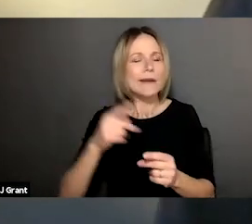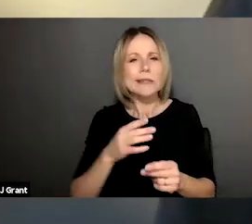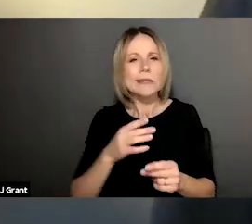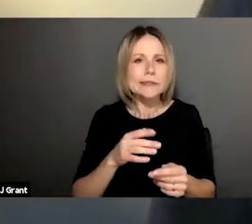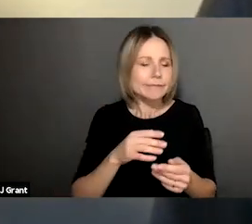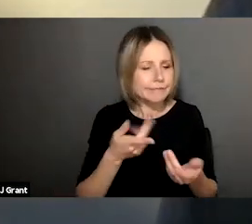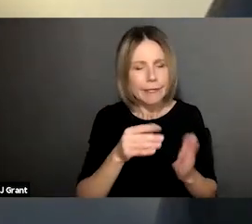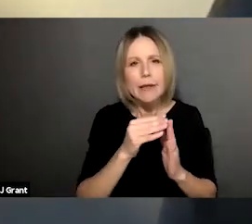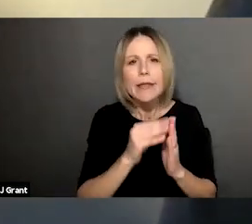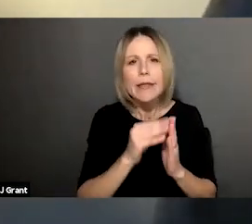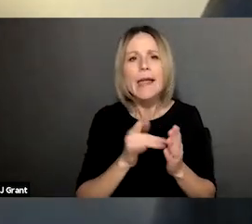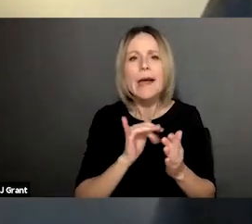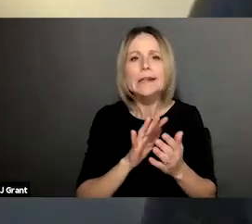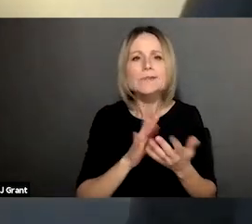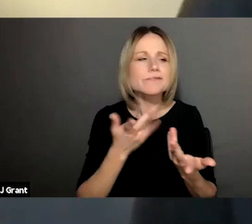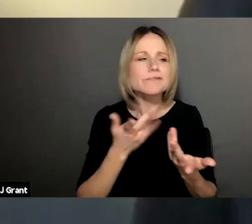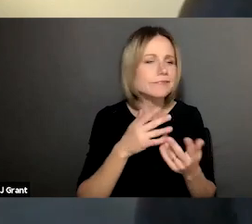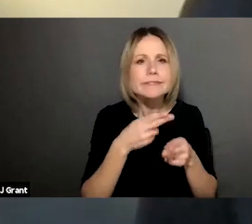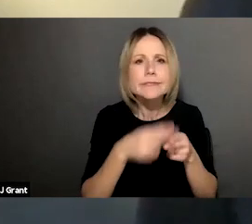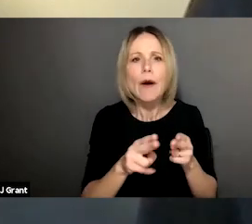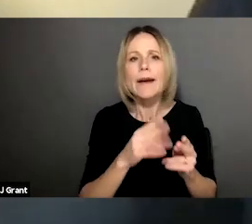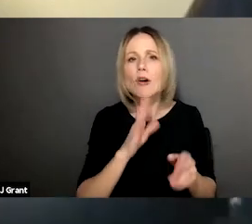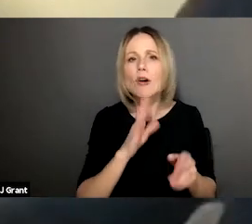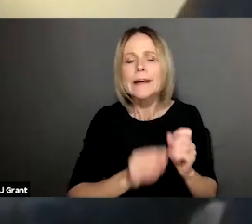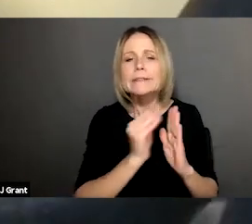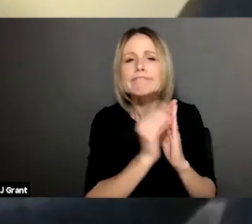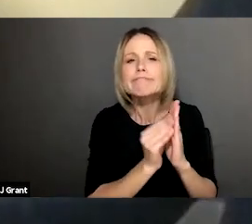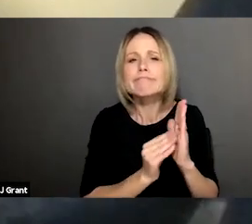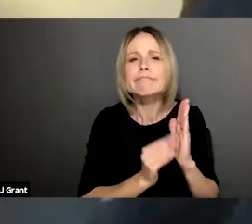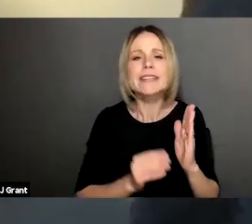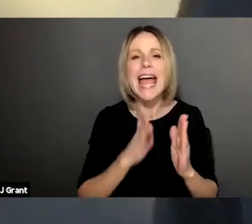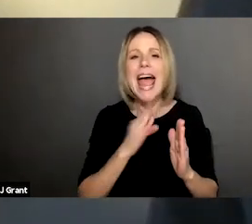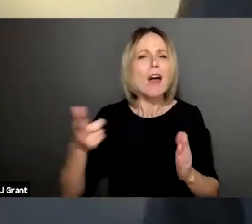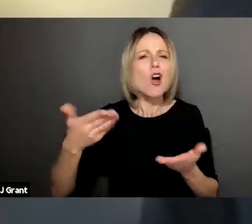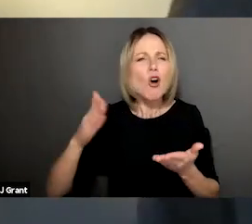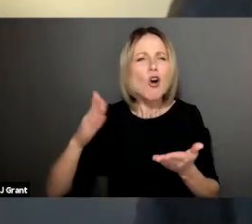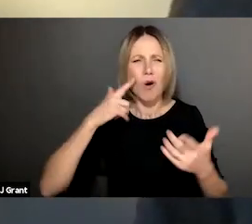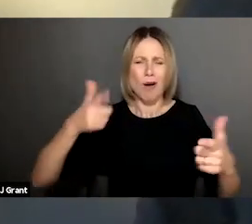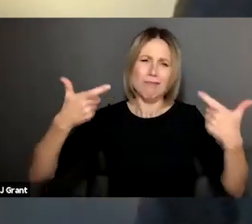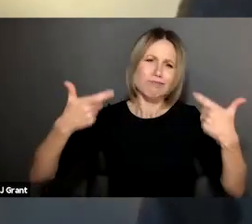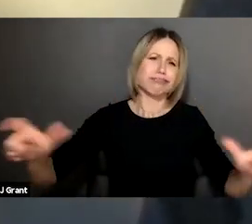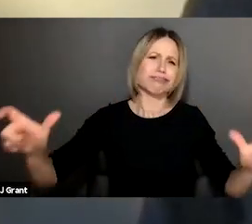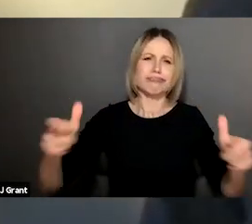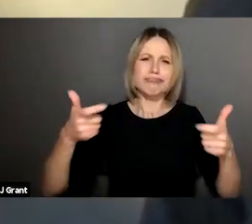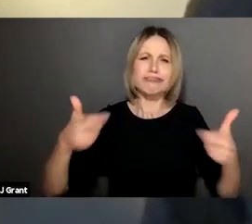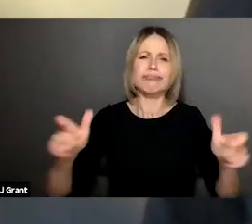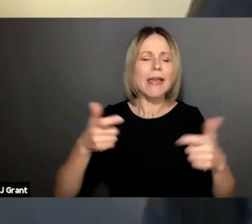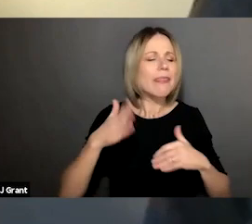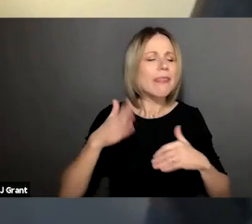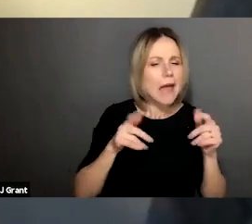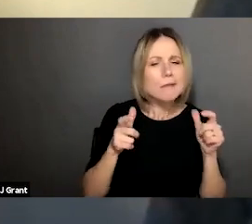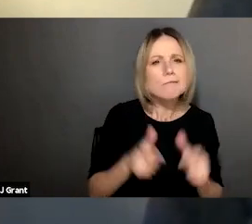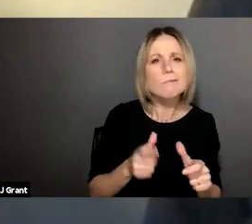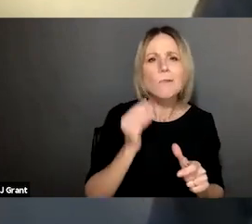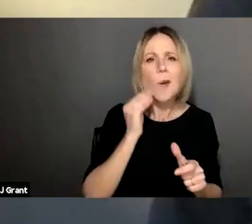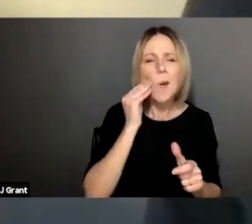kind of terminology, and also cooking sometimes much larger yields than we need in the home kitchen.